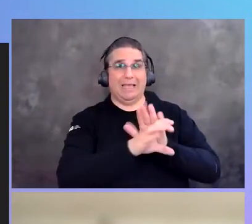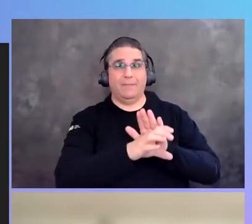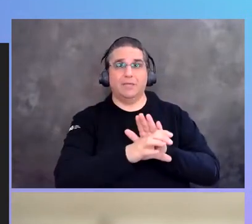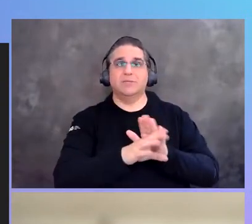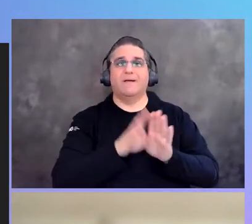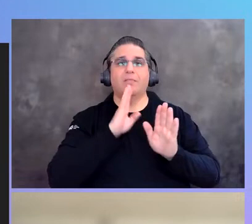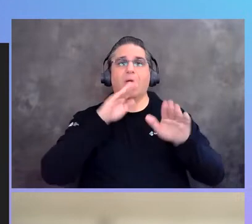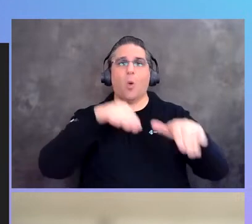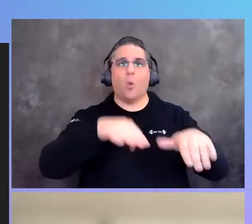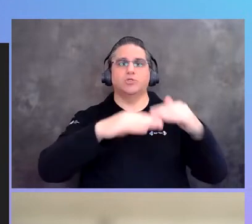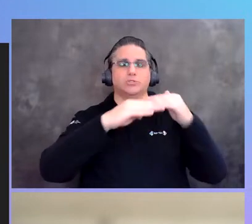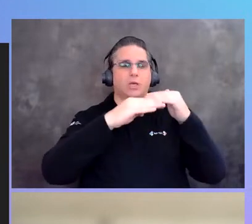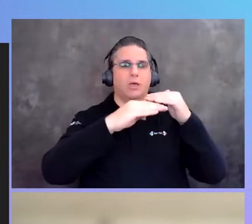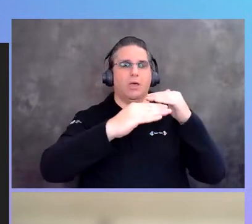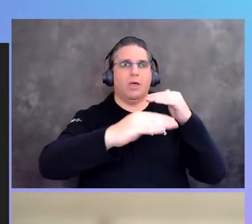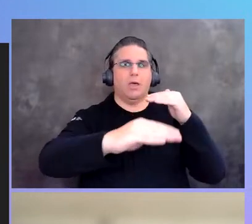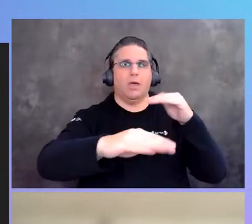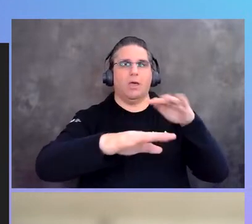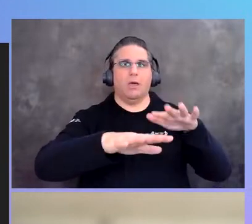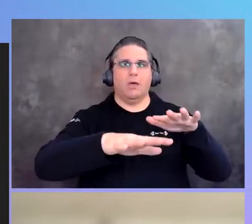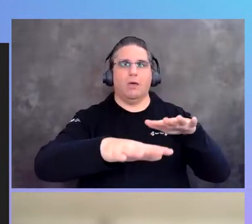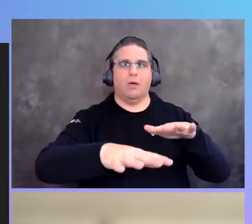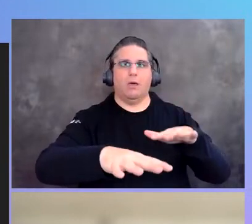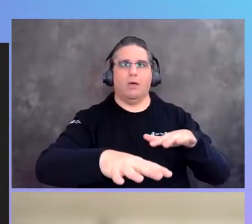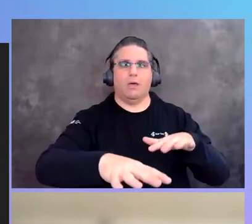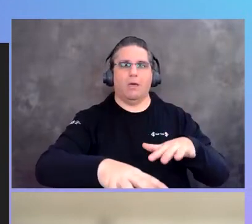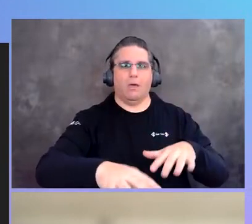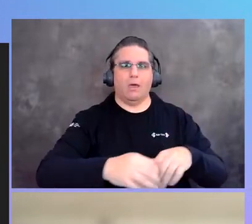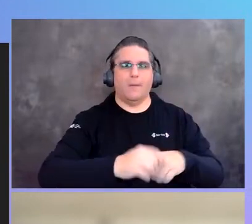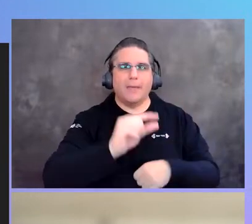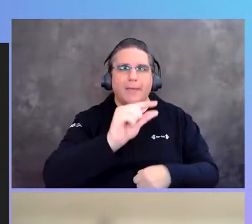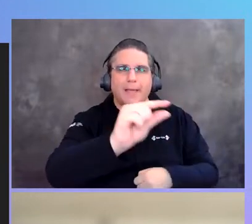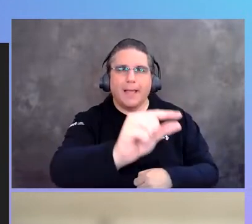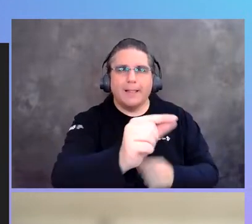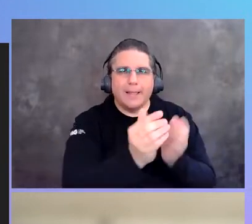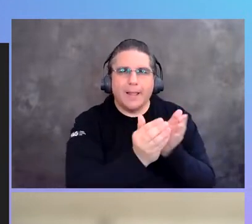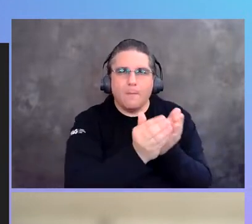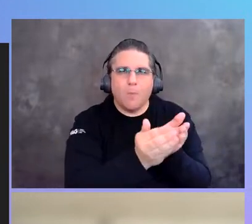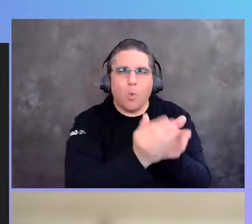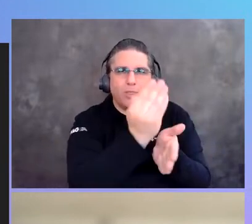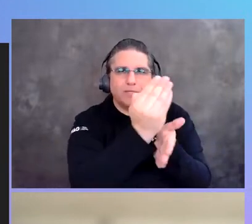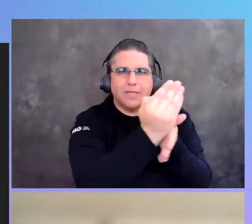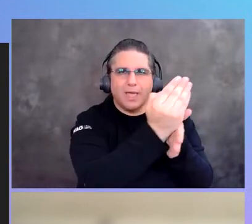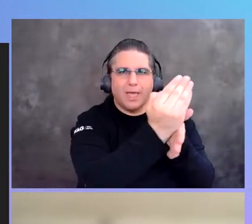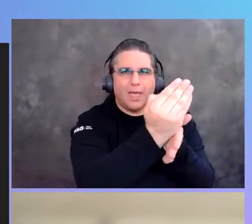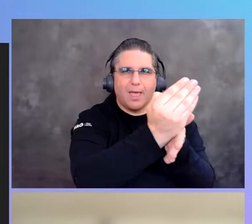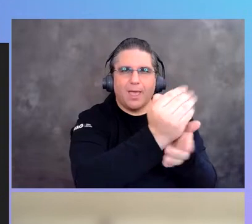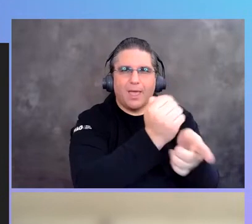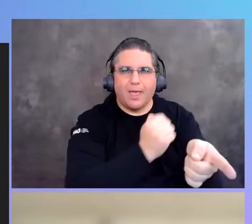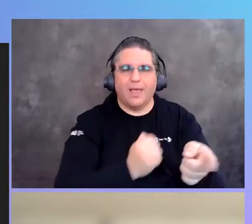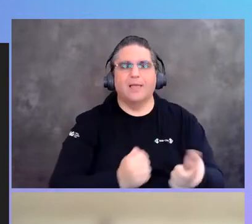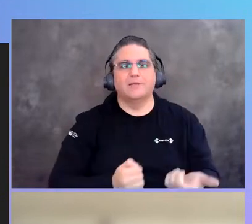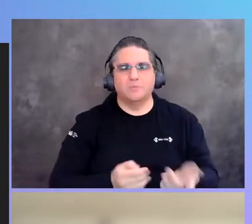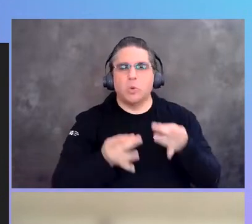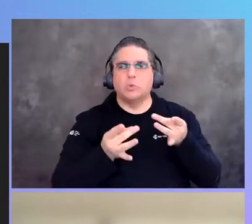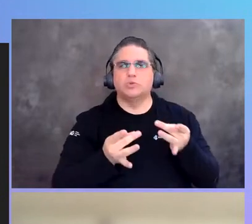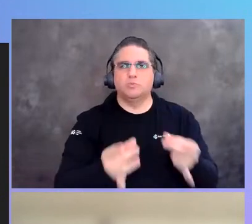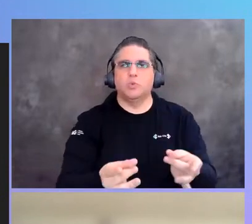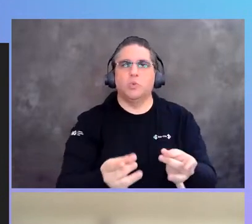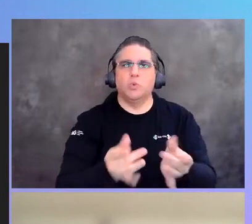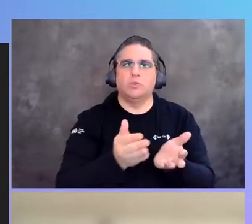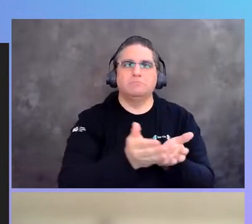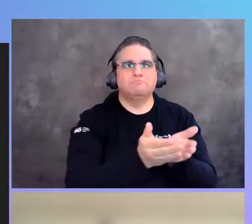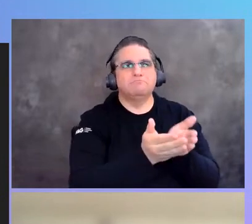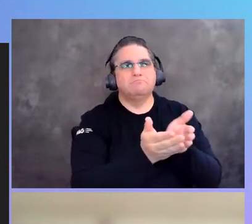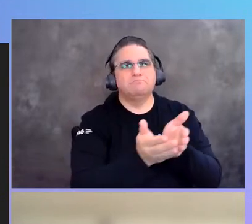sailboat on the horizon. We've got calm waters and plain sailing. And so this analogy is from when I started. So started